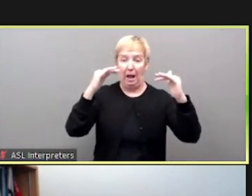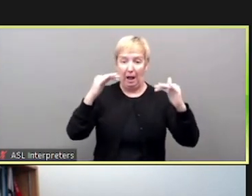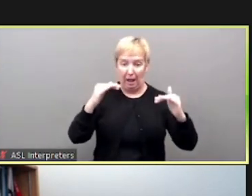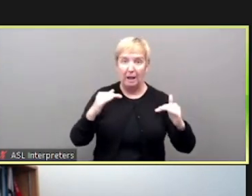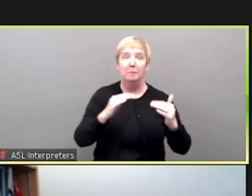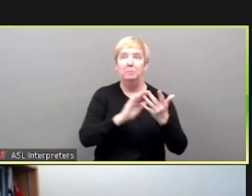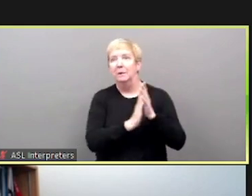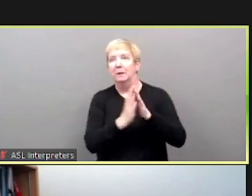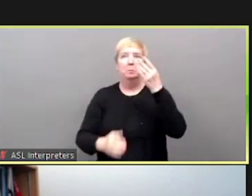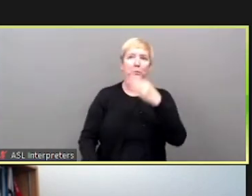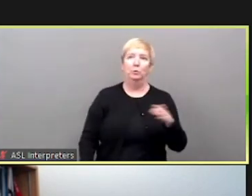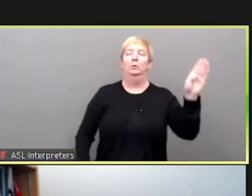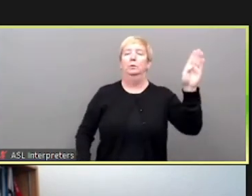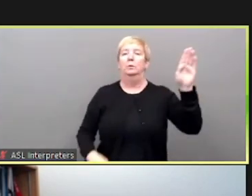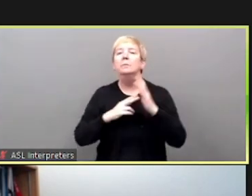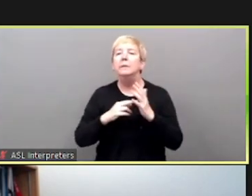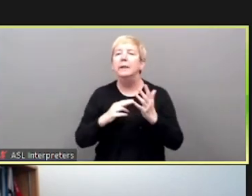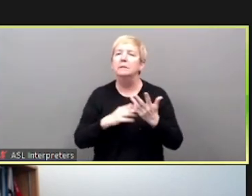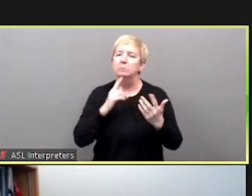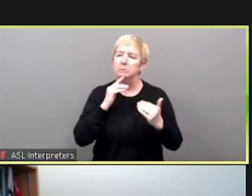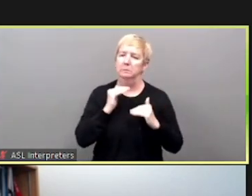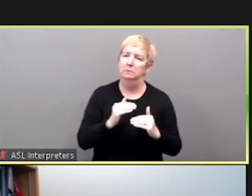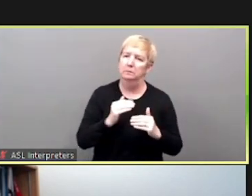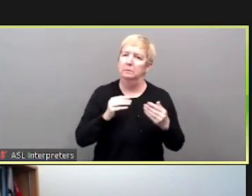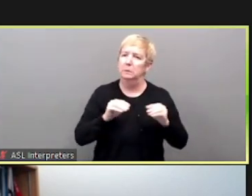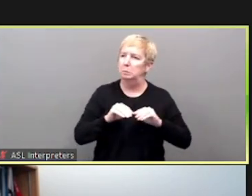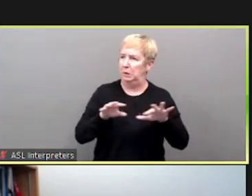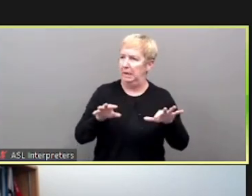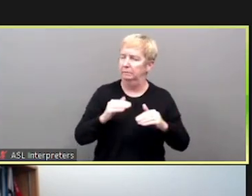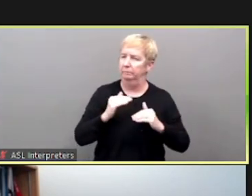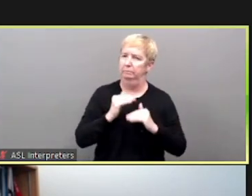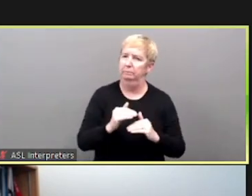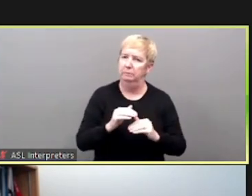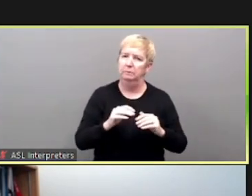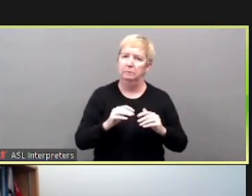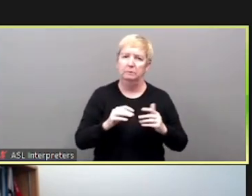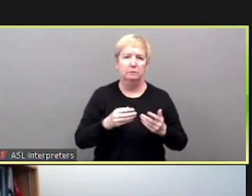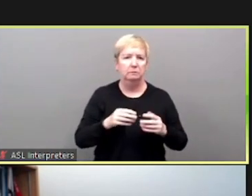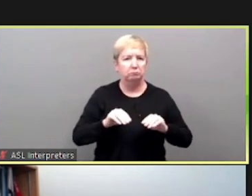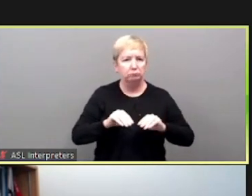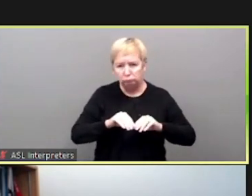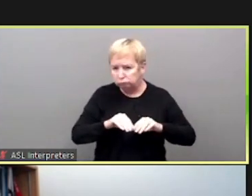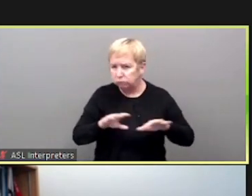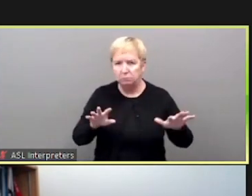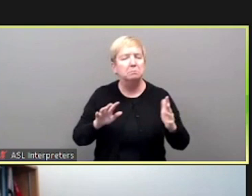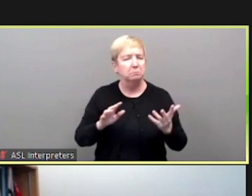a low level of community transmission. So we can move to the next slide.